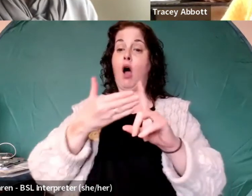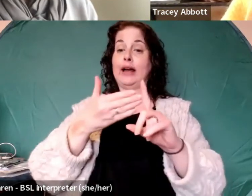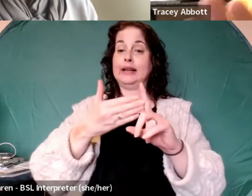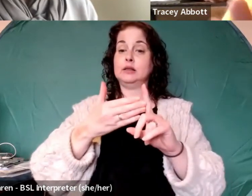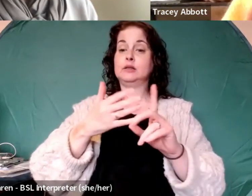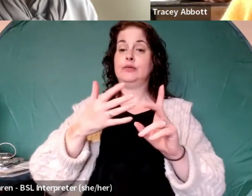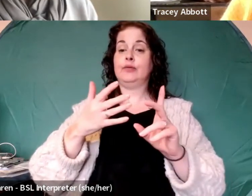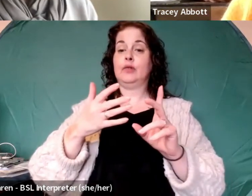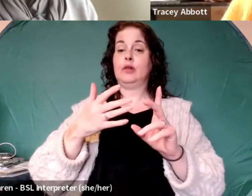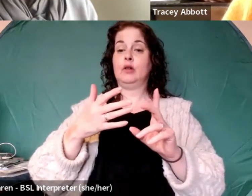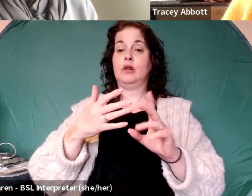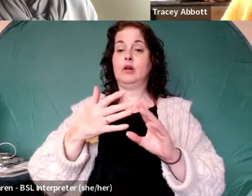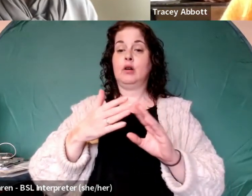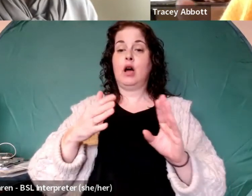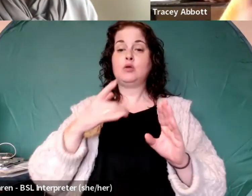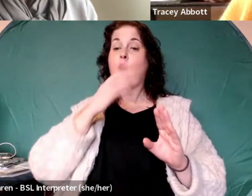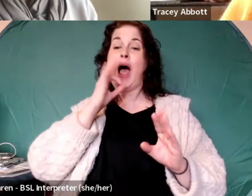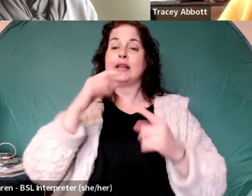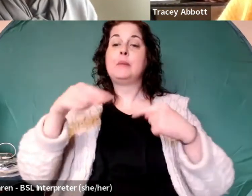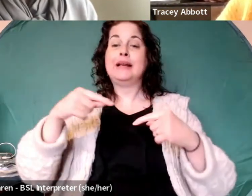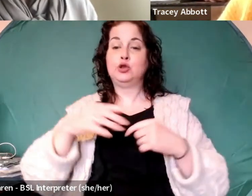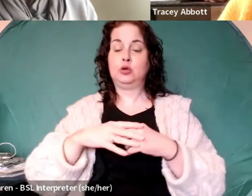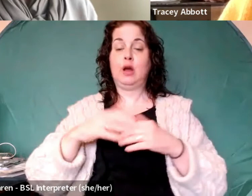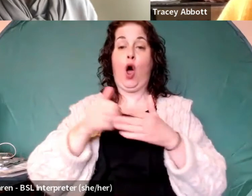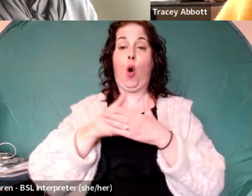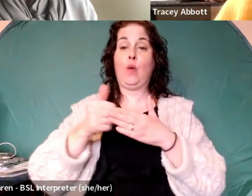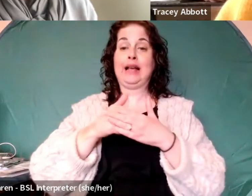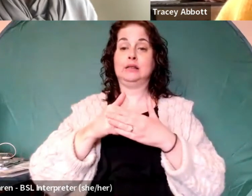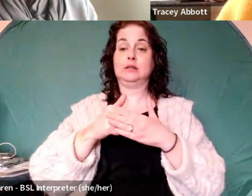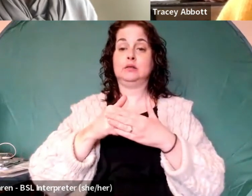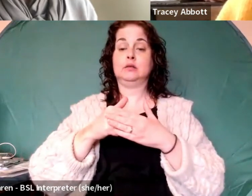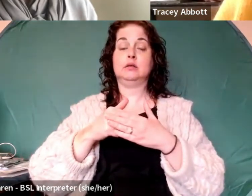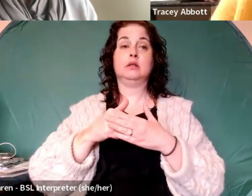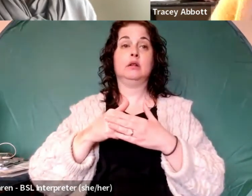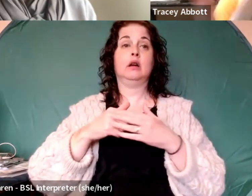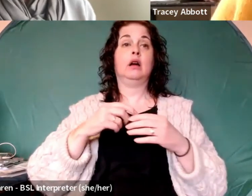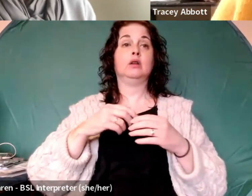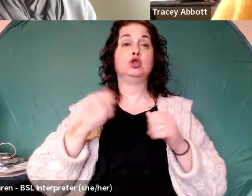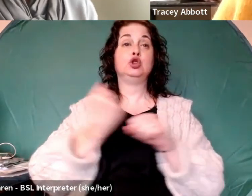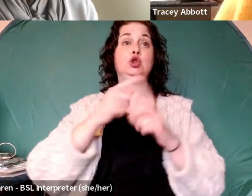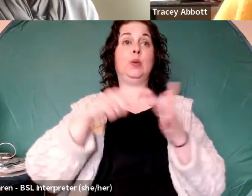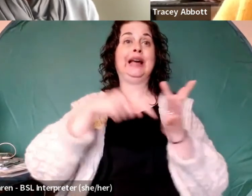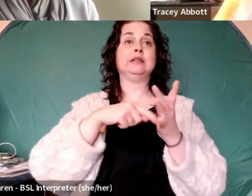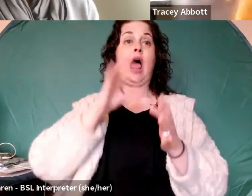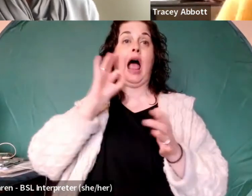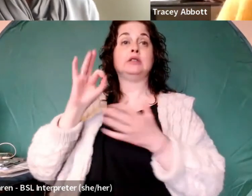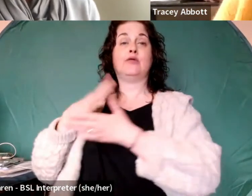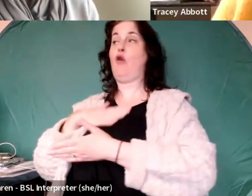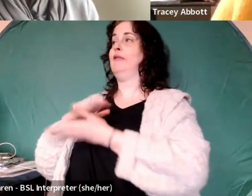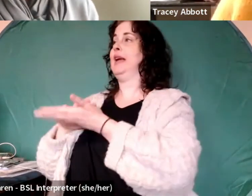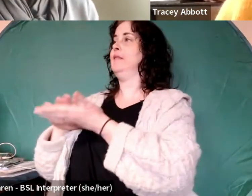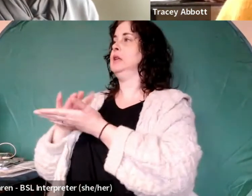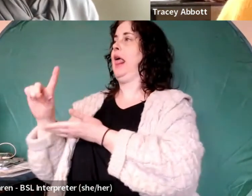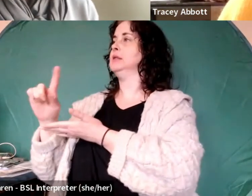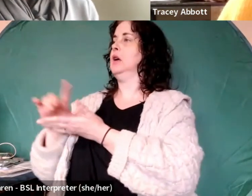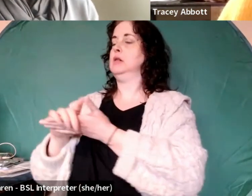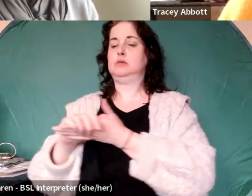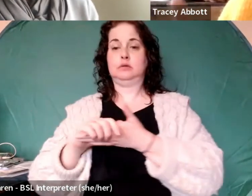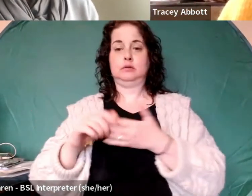kind of don't ask for permission. I always go with the ask for forgiveness role, because I know what I'm doing would be what the company would